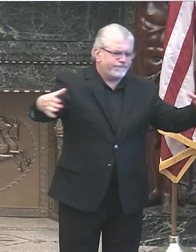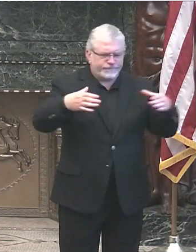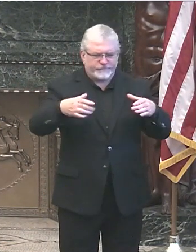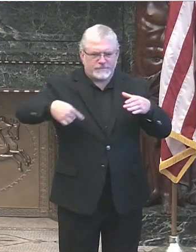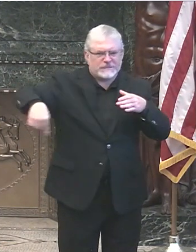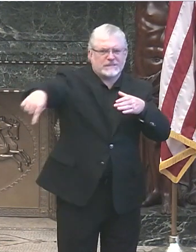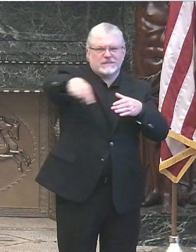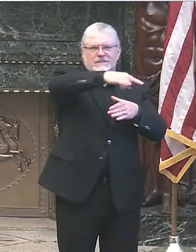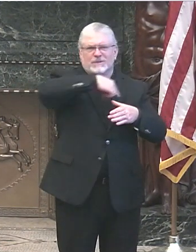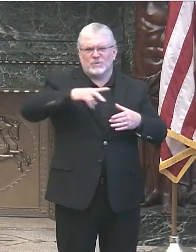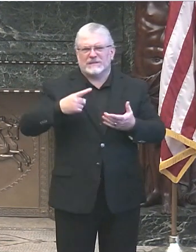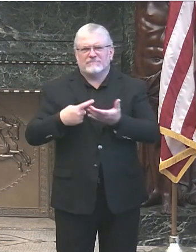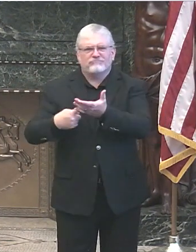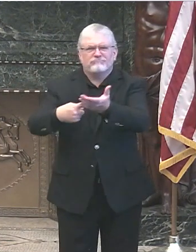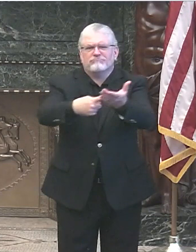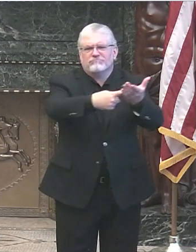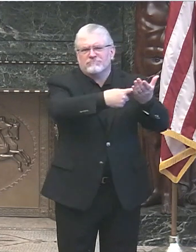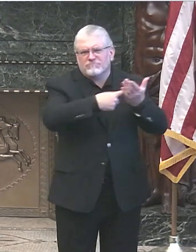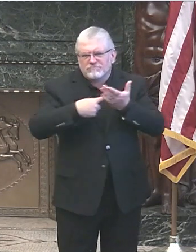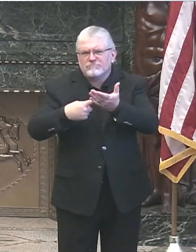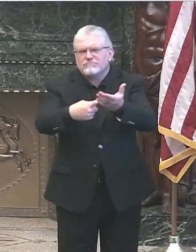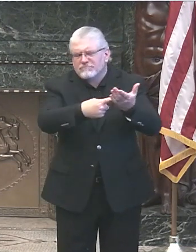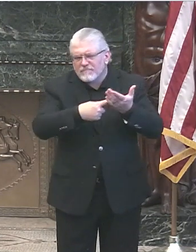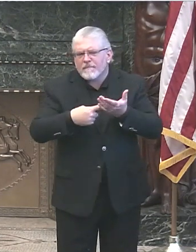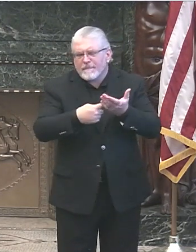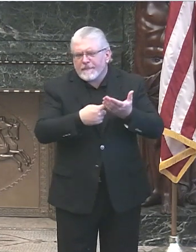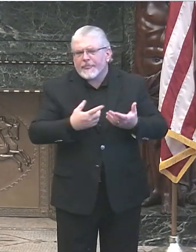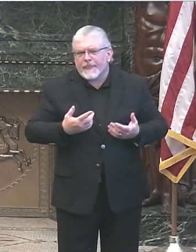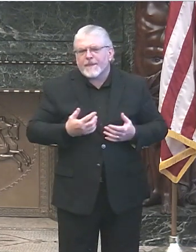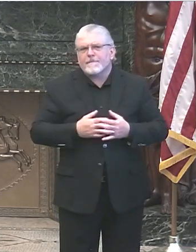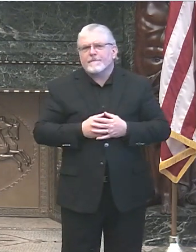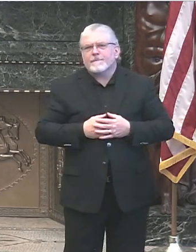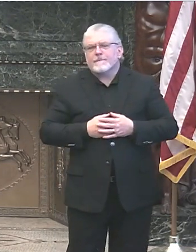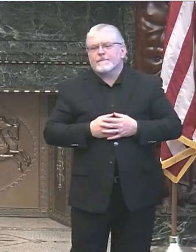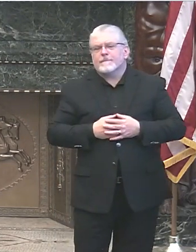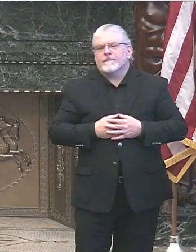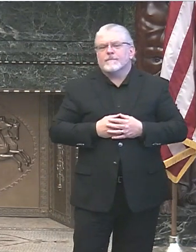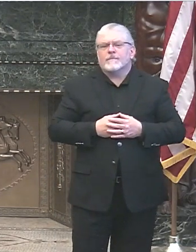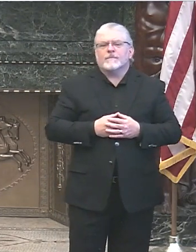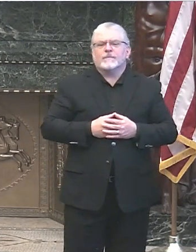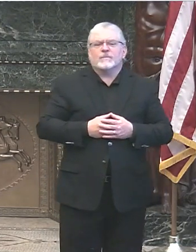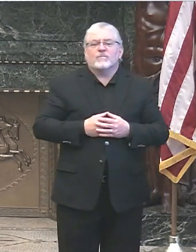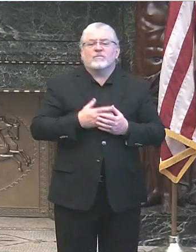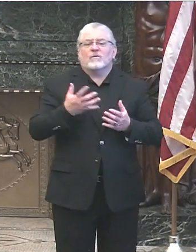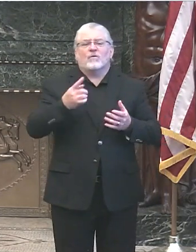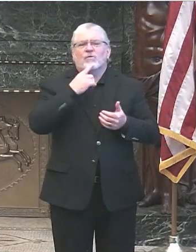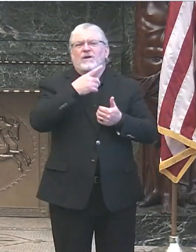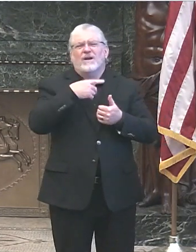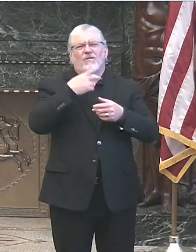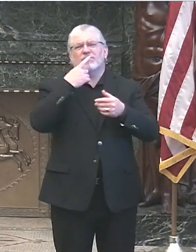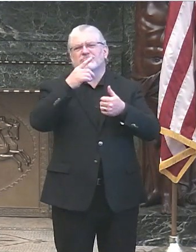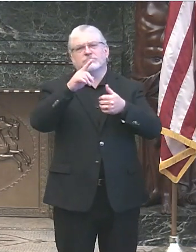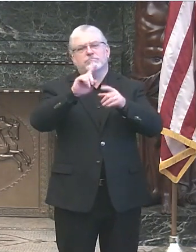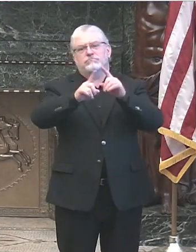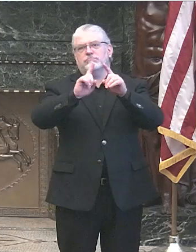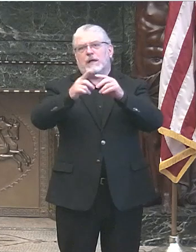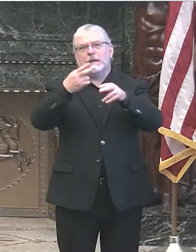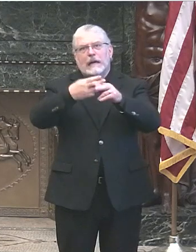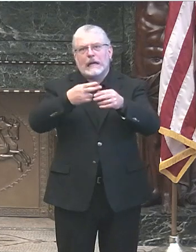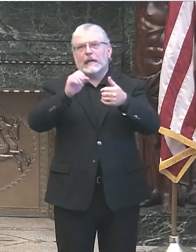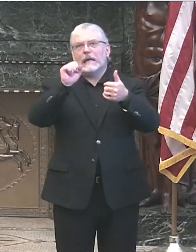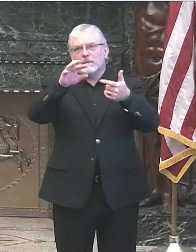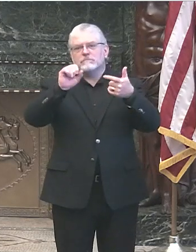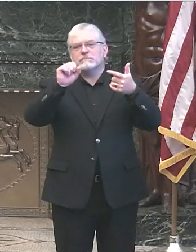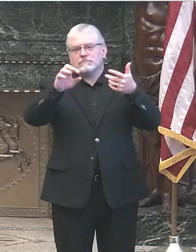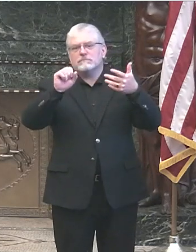and certainly our deputies for emergency management, and my first deputy, Tumar Alexander. We'll begin those conversations, and